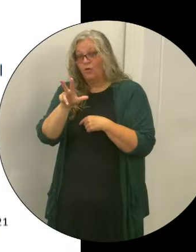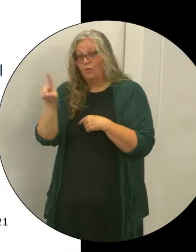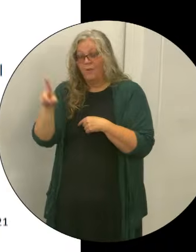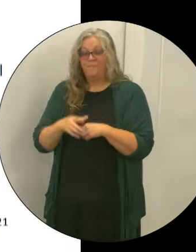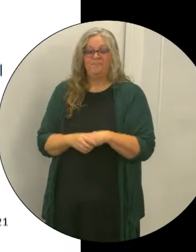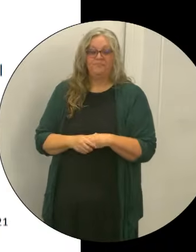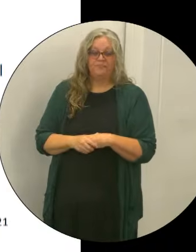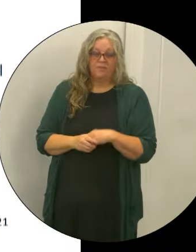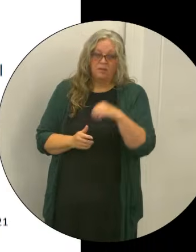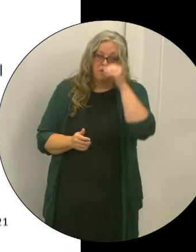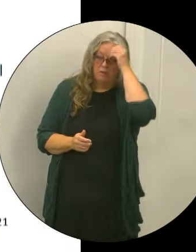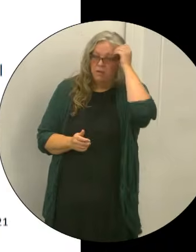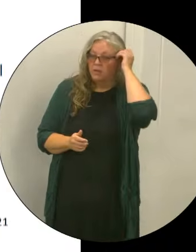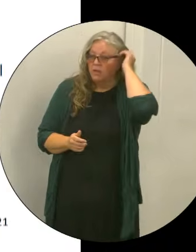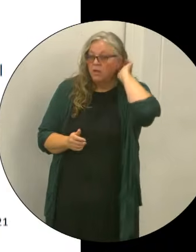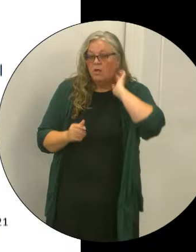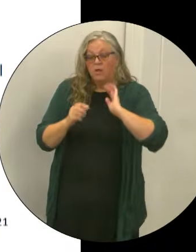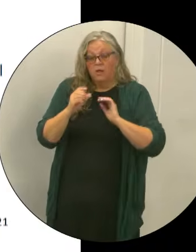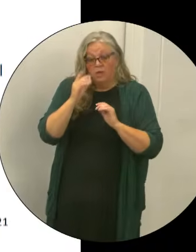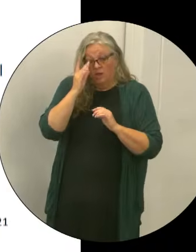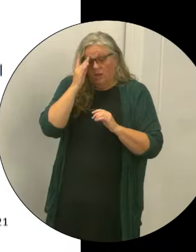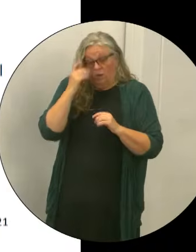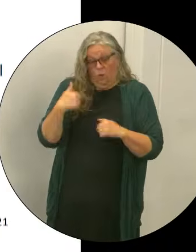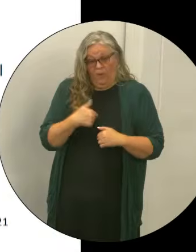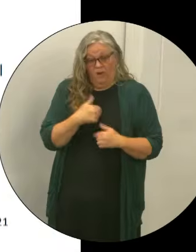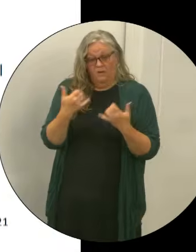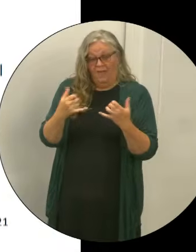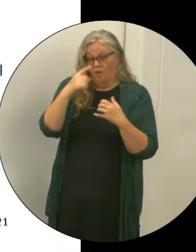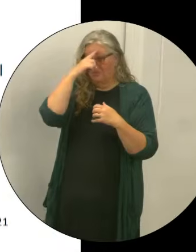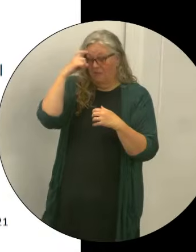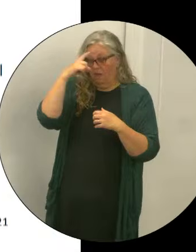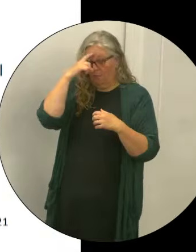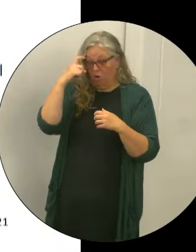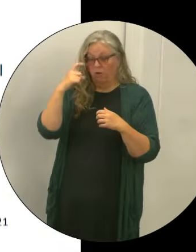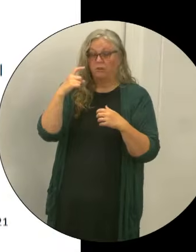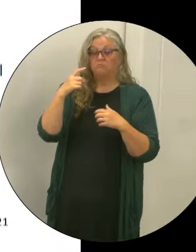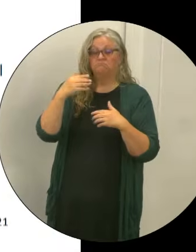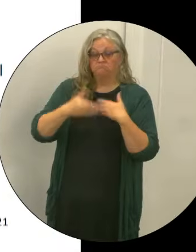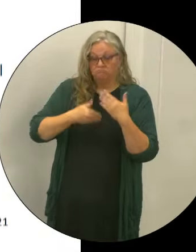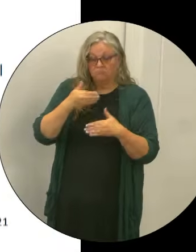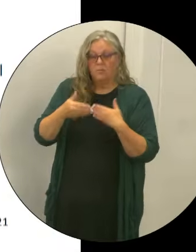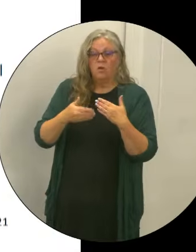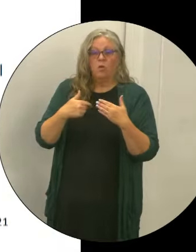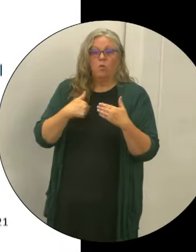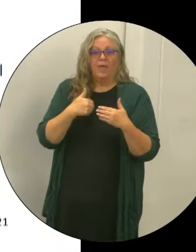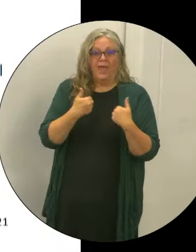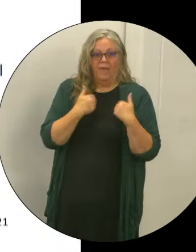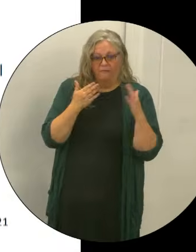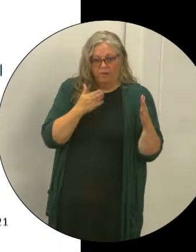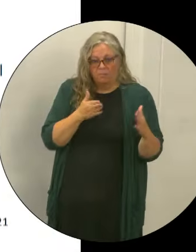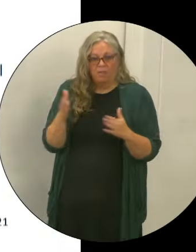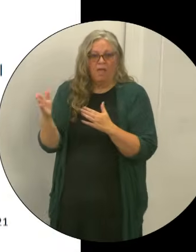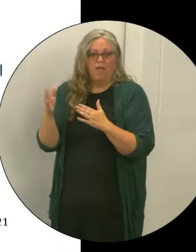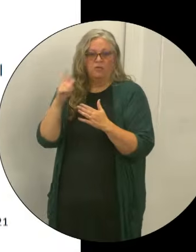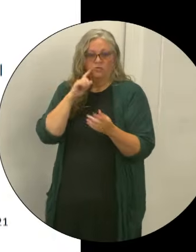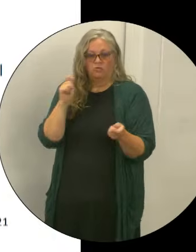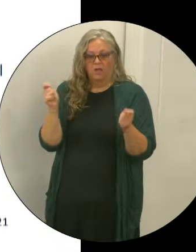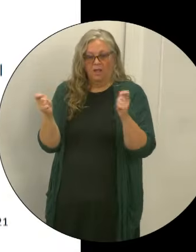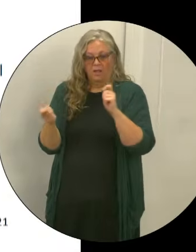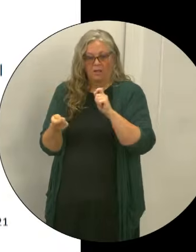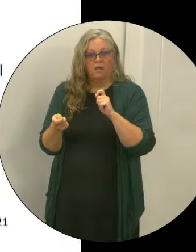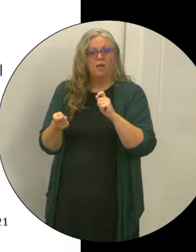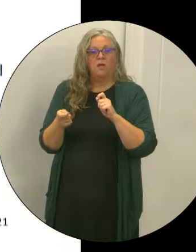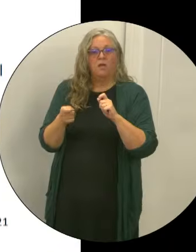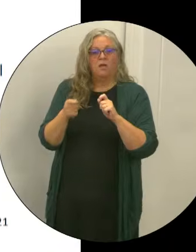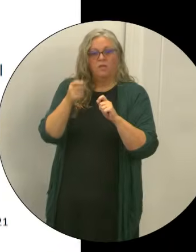move into the summer months, we have a clear roadmap for translating this data into action. We are integrating these